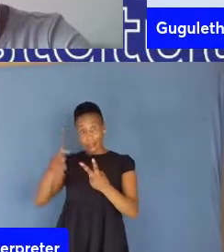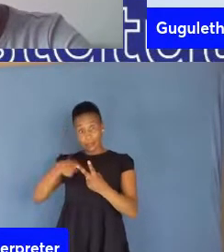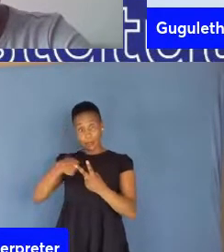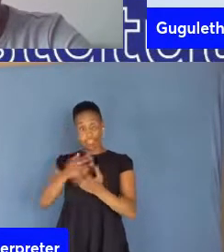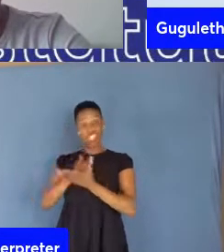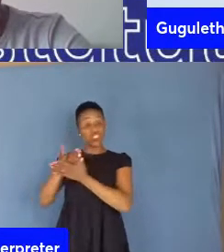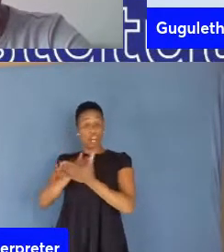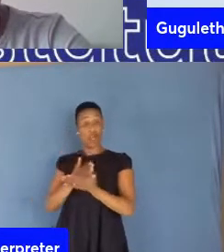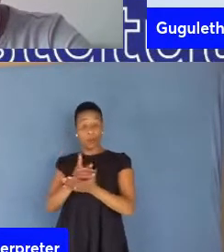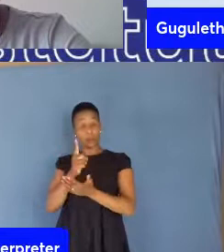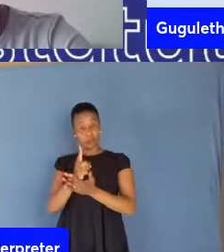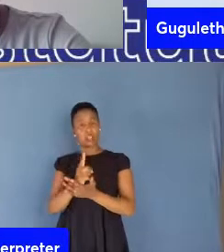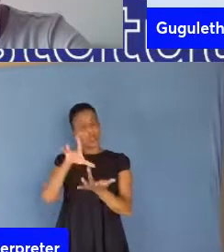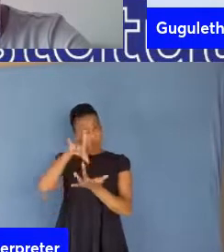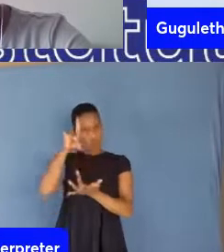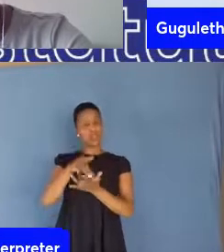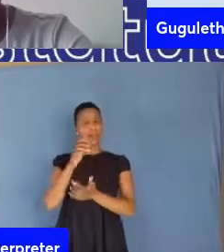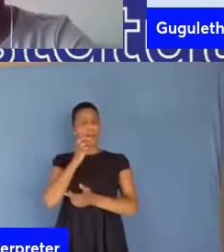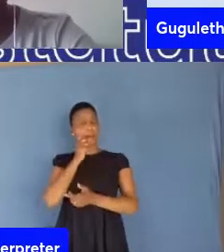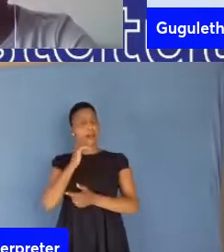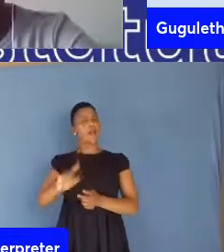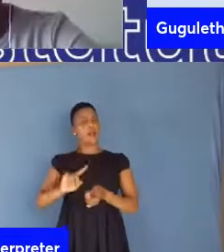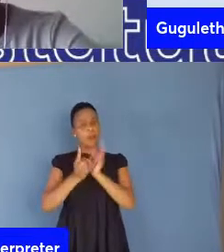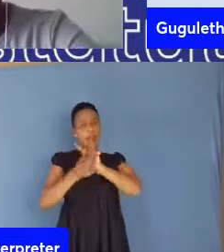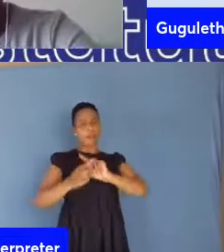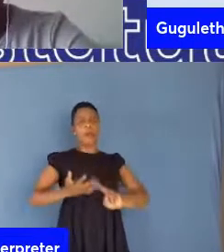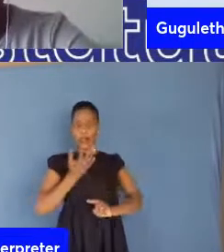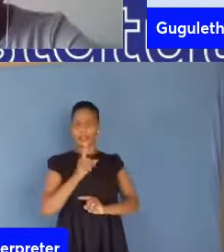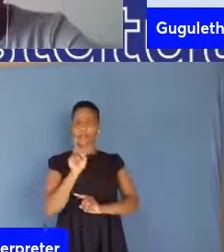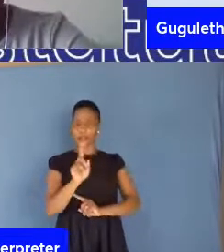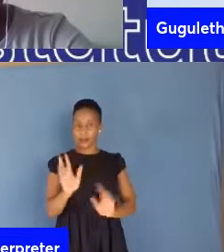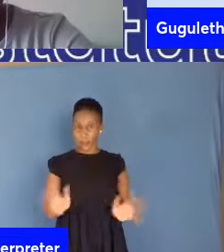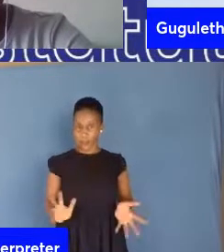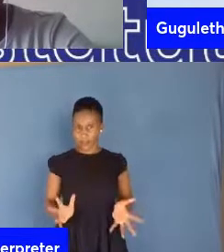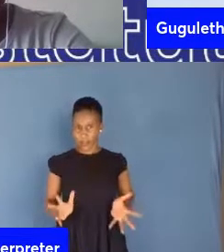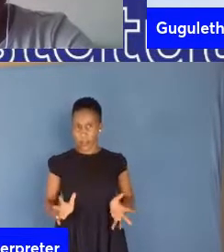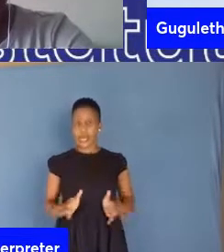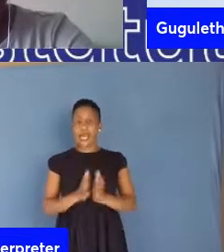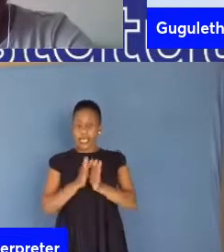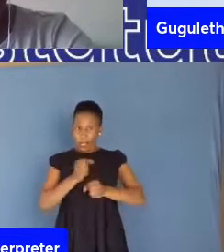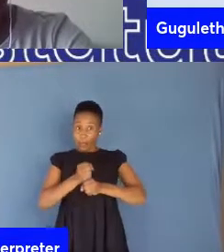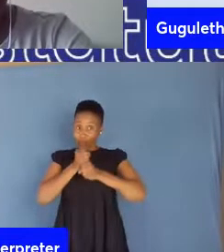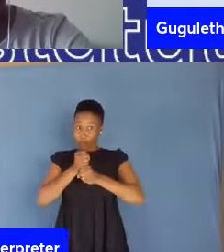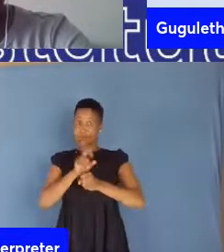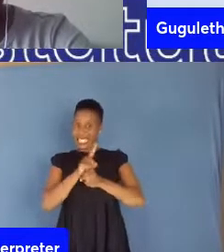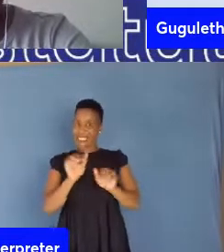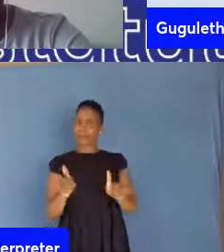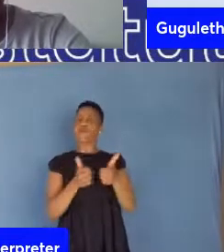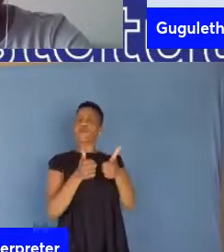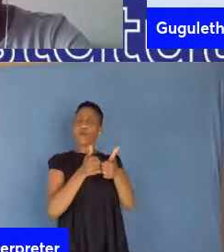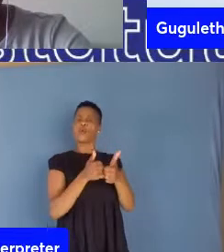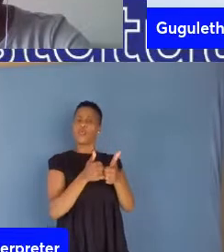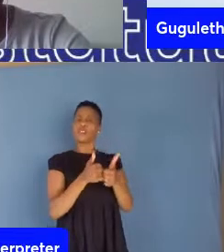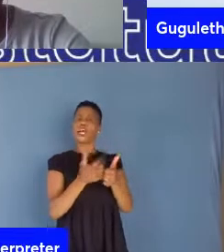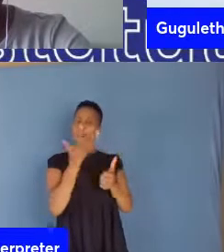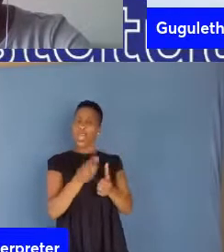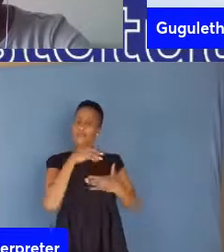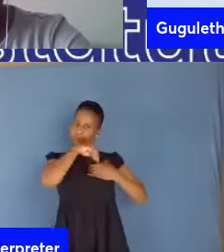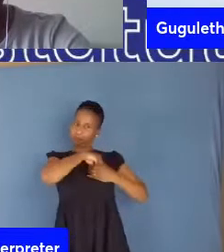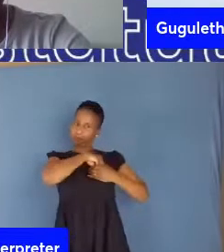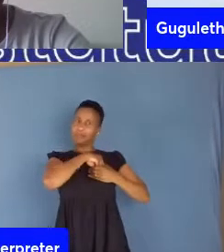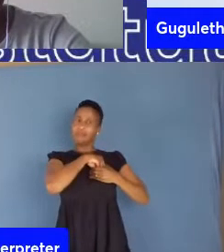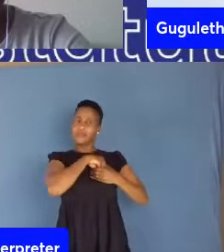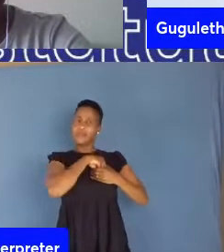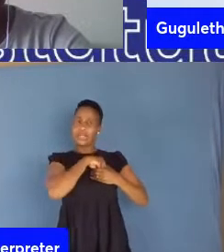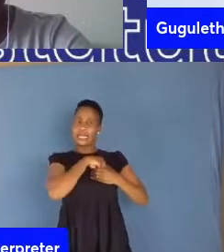the men that you want to be, and hold on to the goodness that you may have inside of you that may not necessarily be